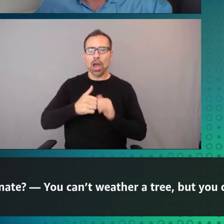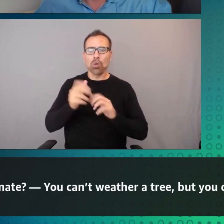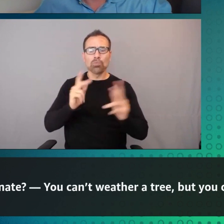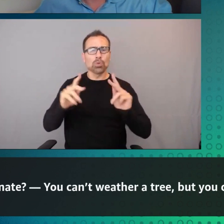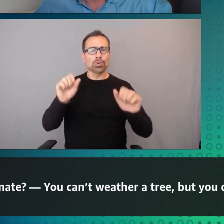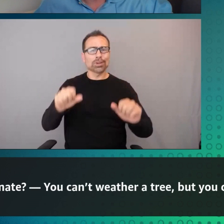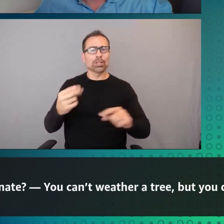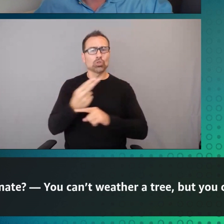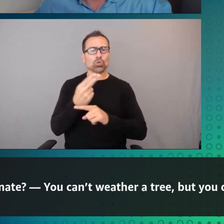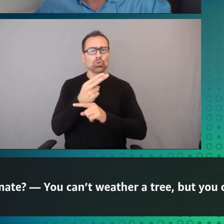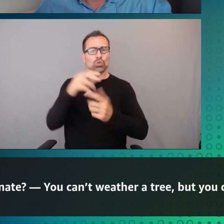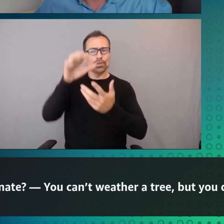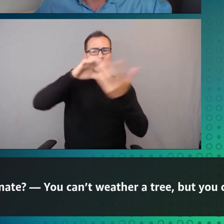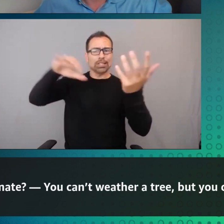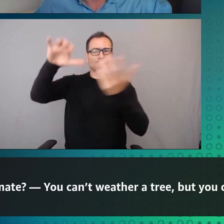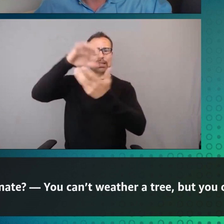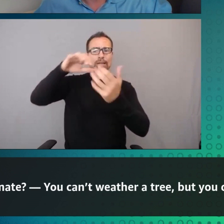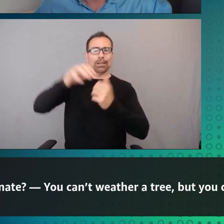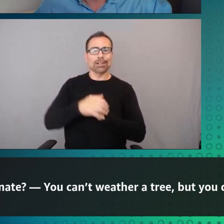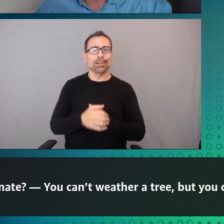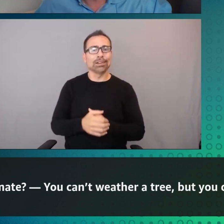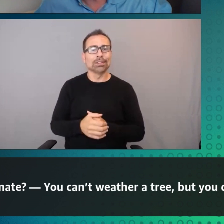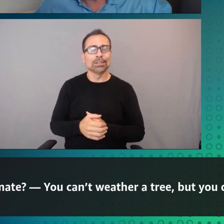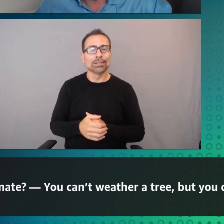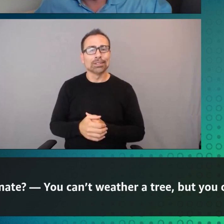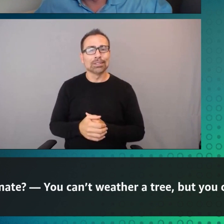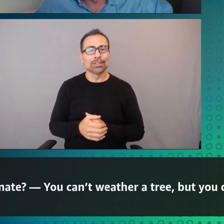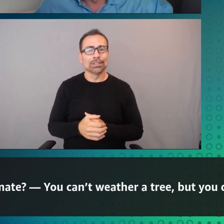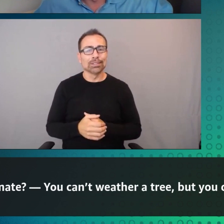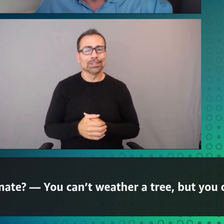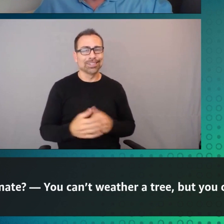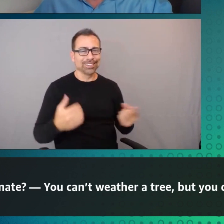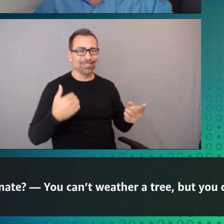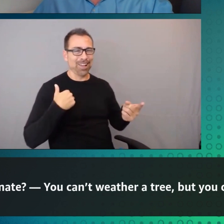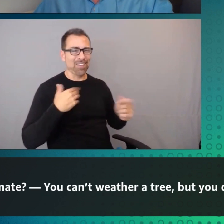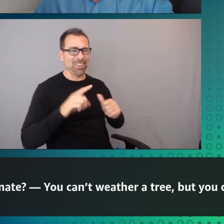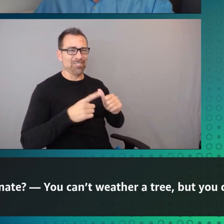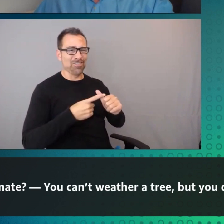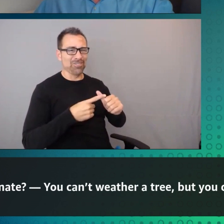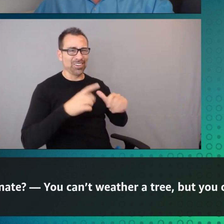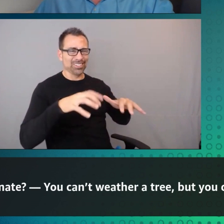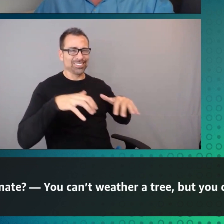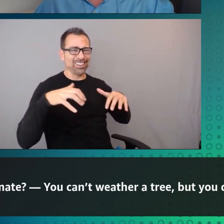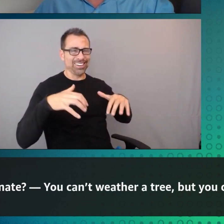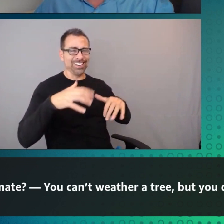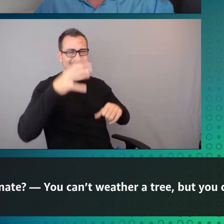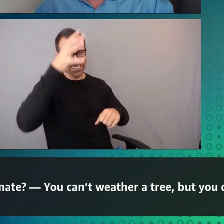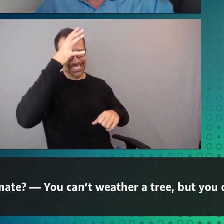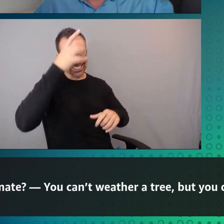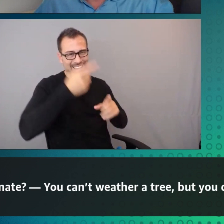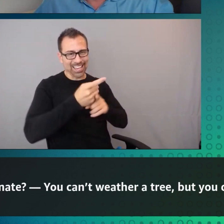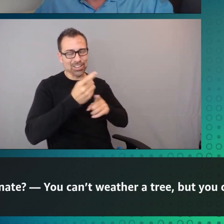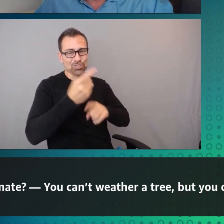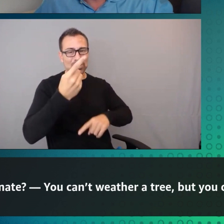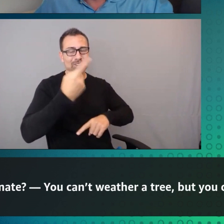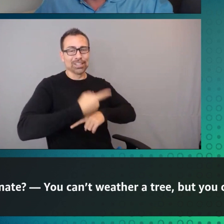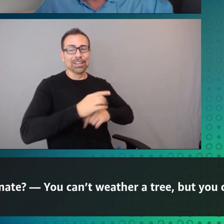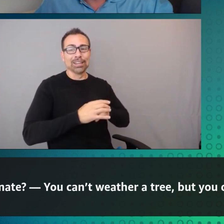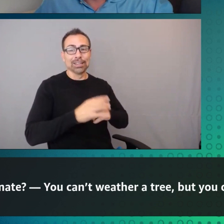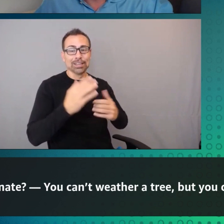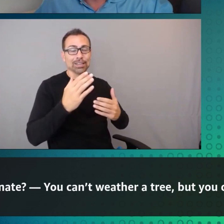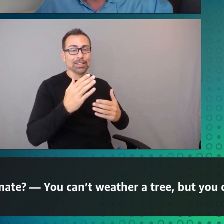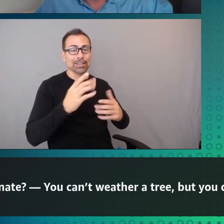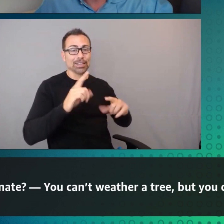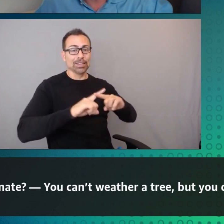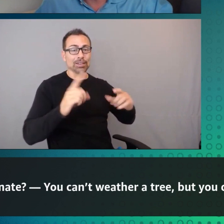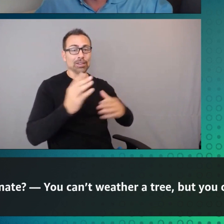it's really, we it's got our really kind of first fun. audience dad joke of the day. It's the All right. difference between weather and climate. You can't